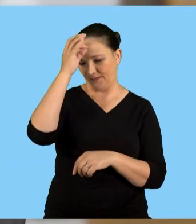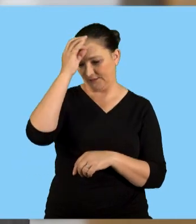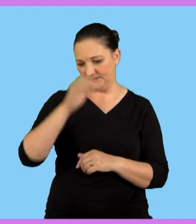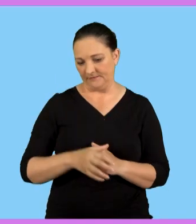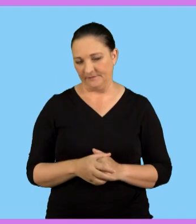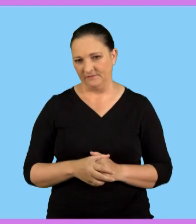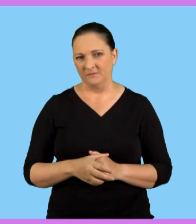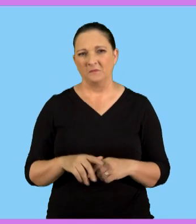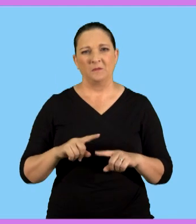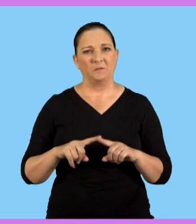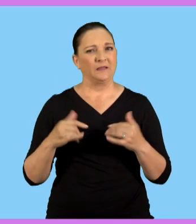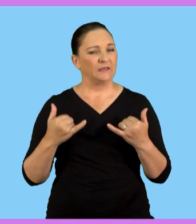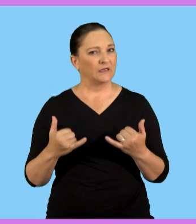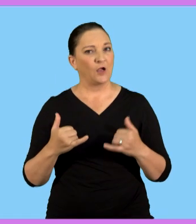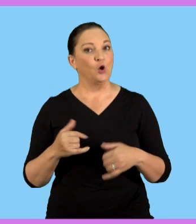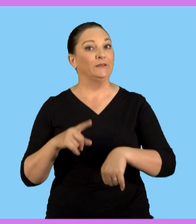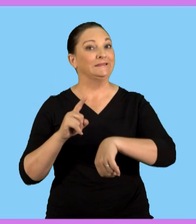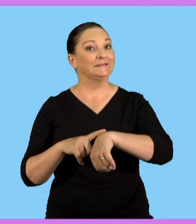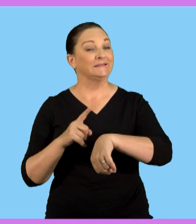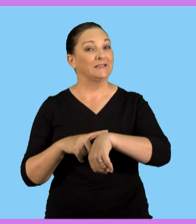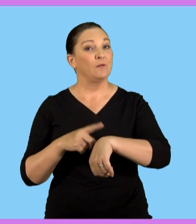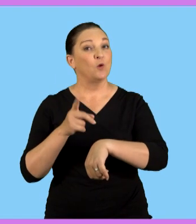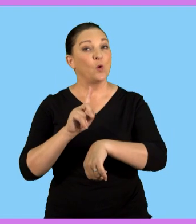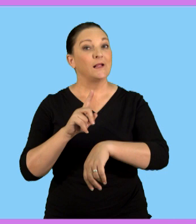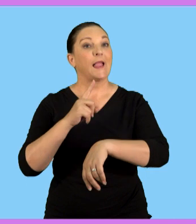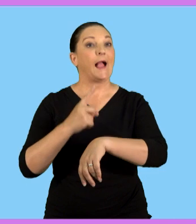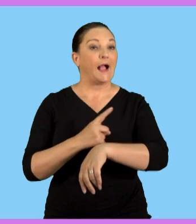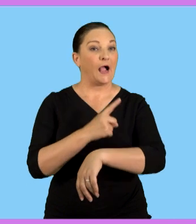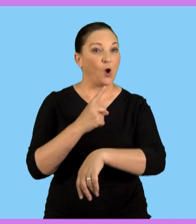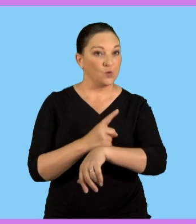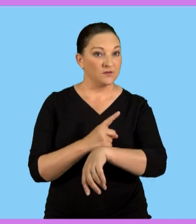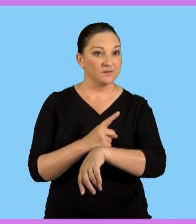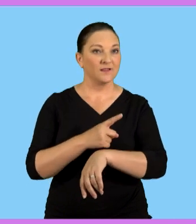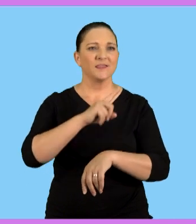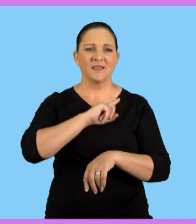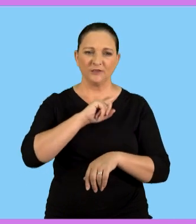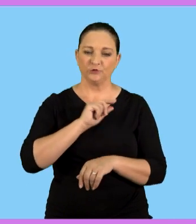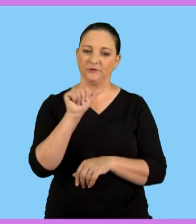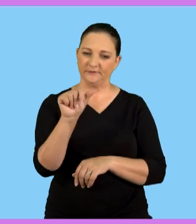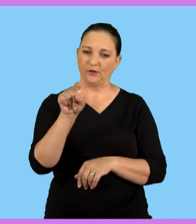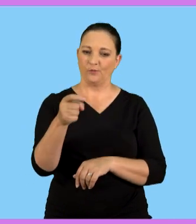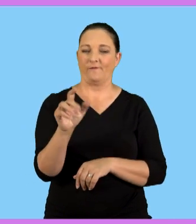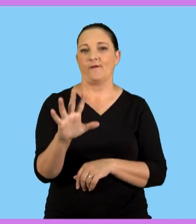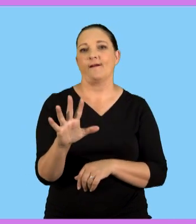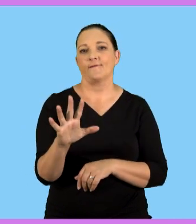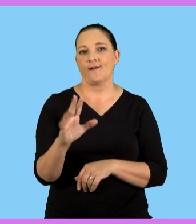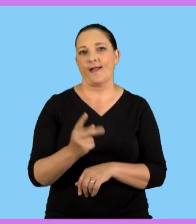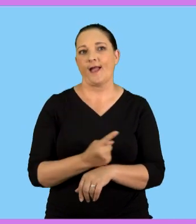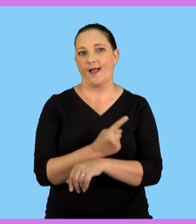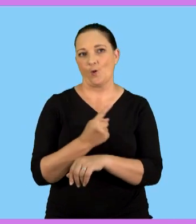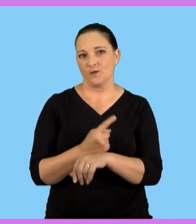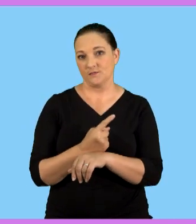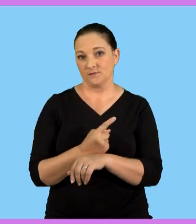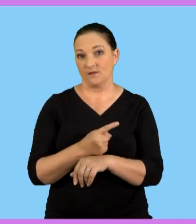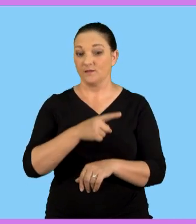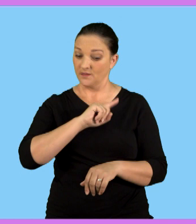6,30. In terms of this formula, the time is time in hours. So therefore, it will be 6,5 hours. Now,